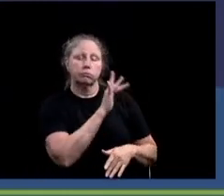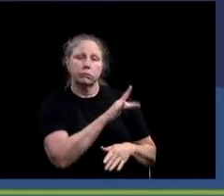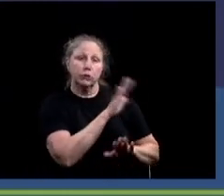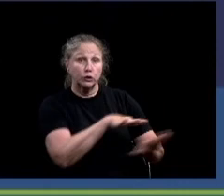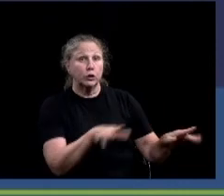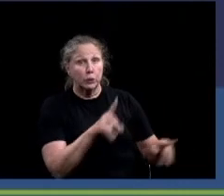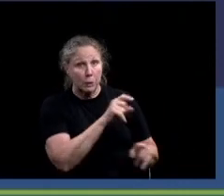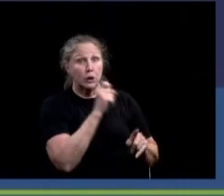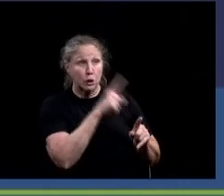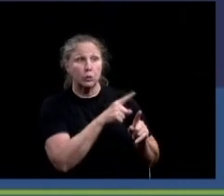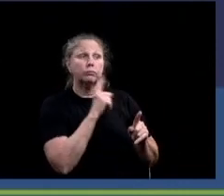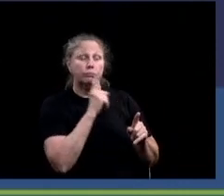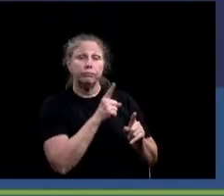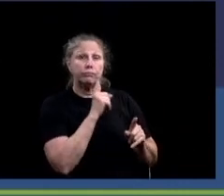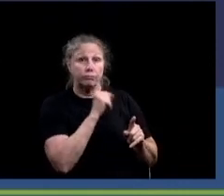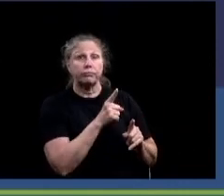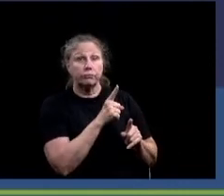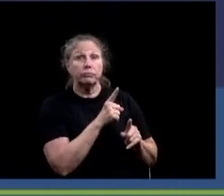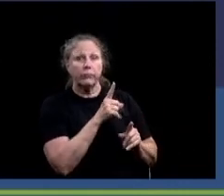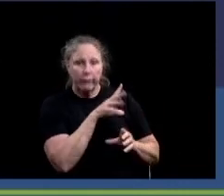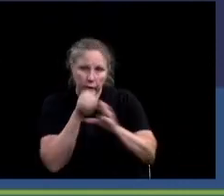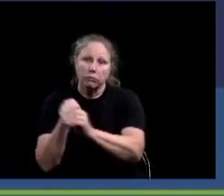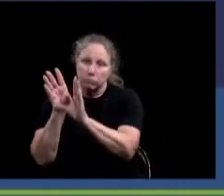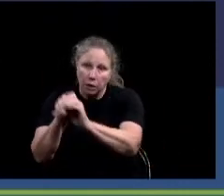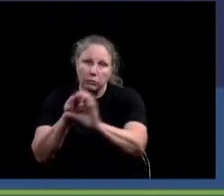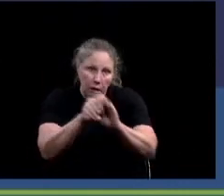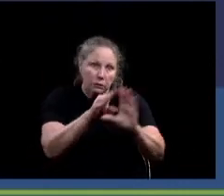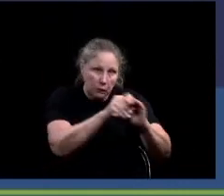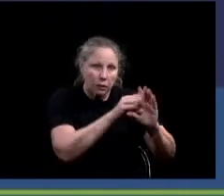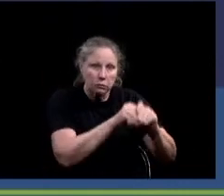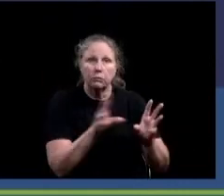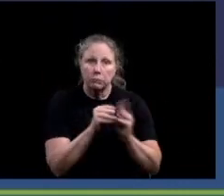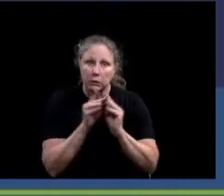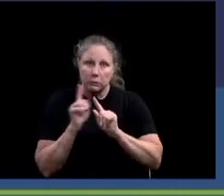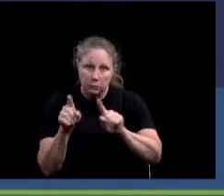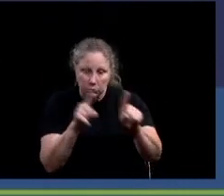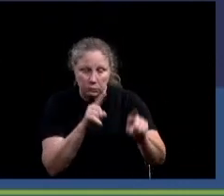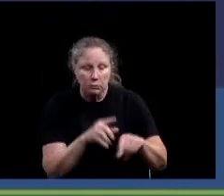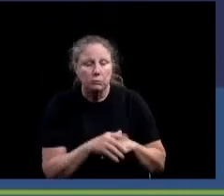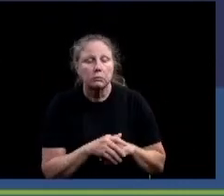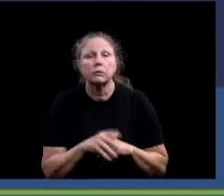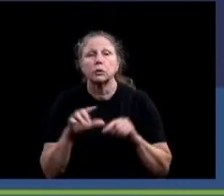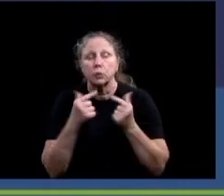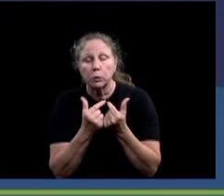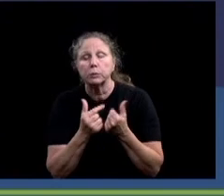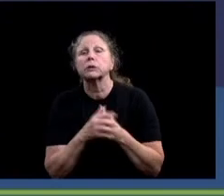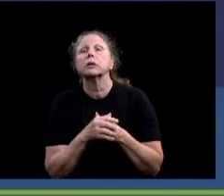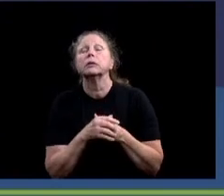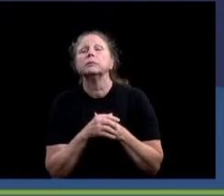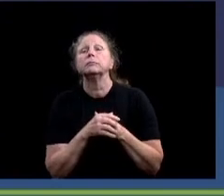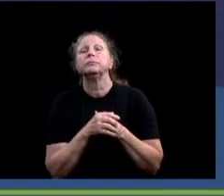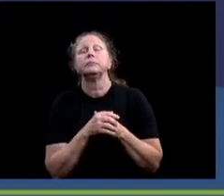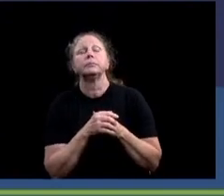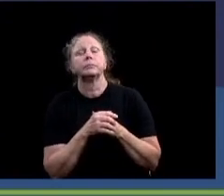attend meetings, you attend groups when you're asked to be there, and I appreciate that.